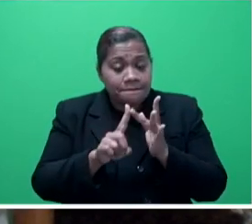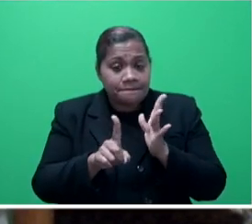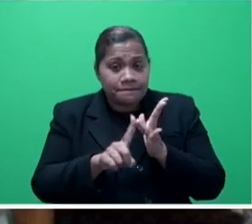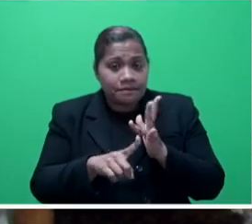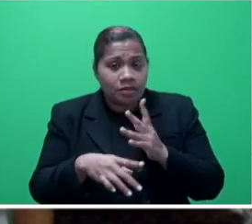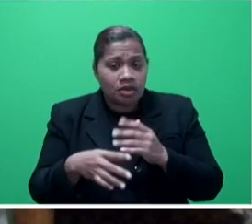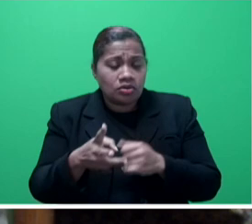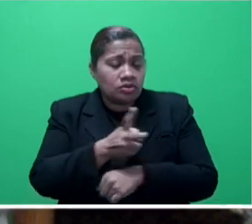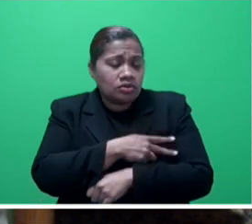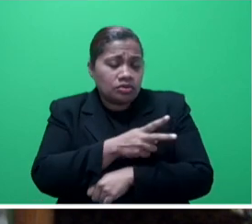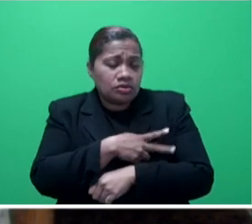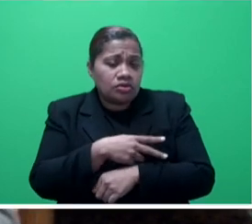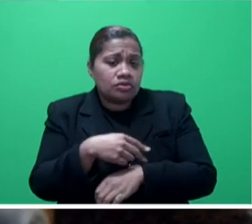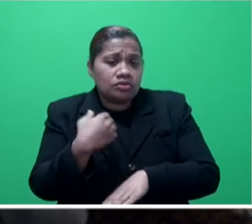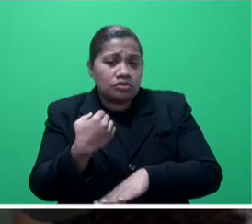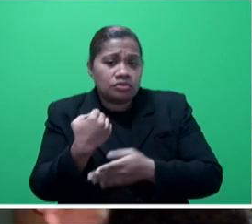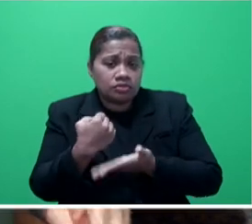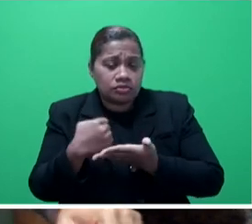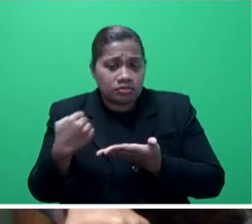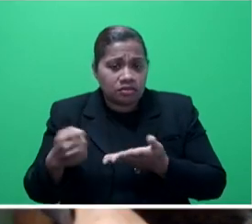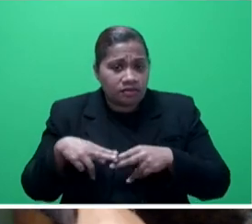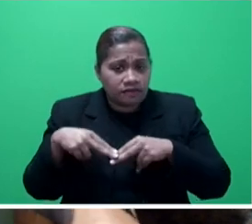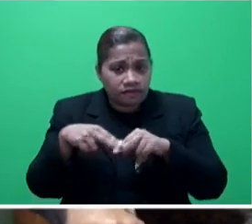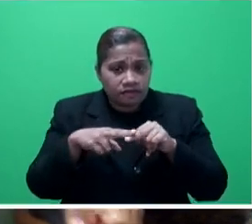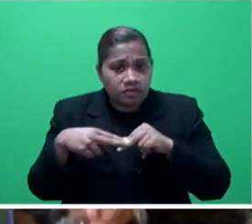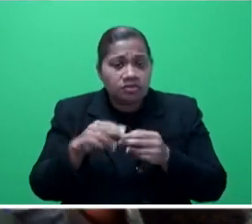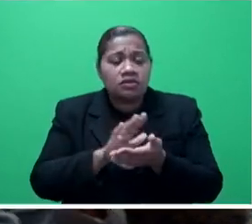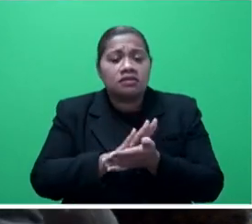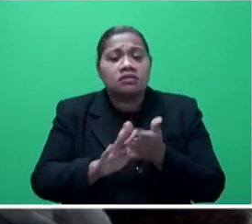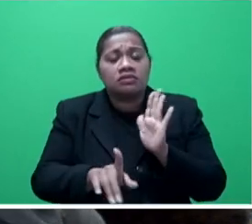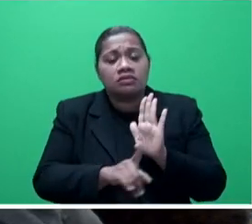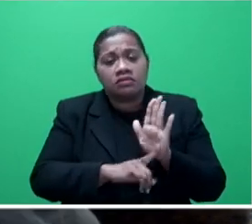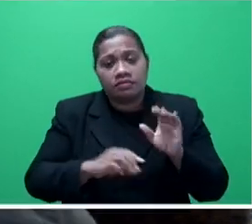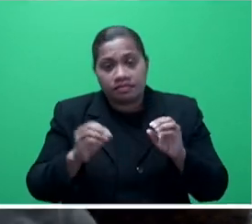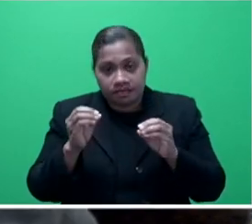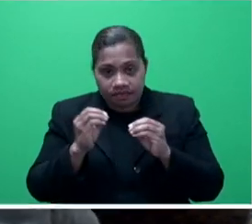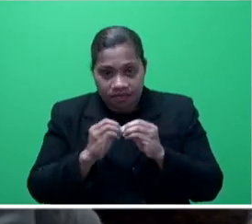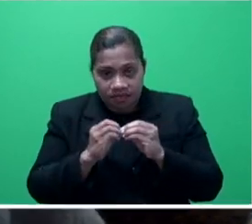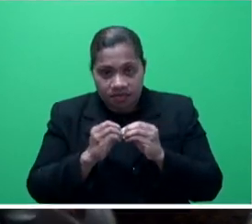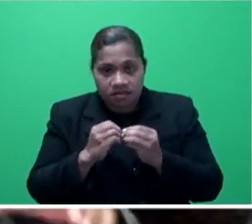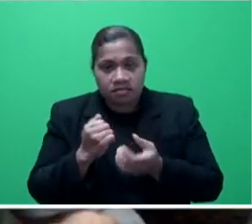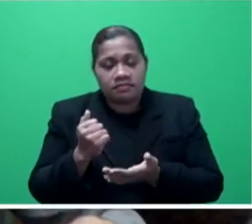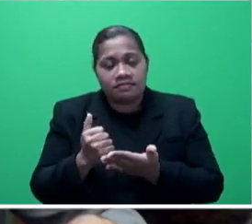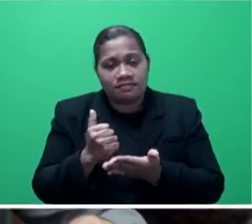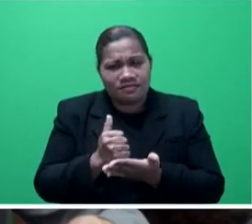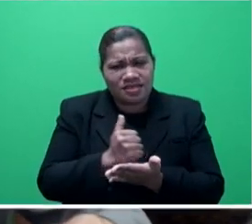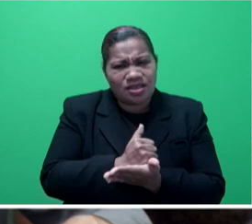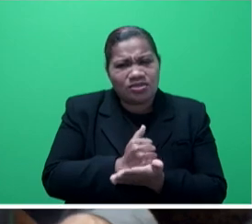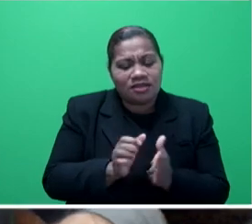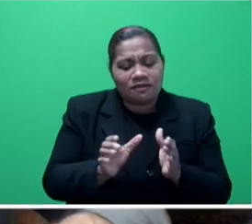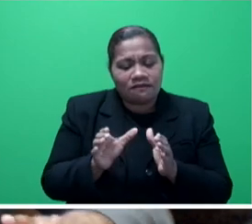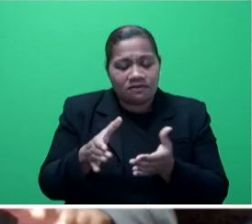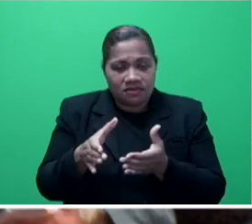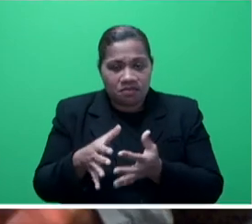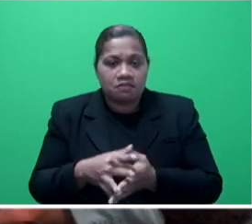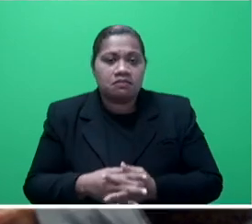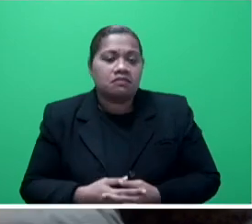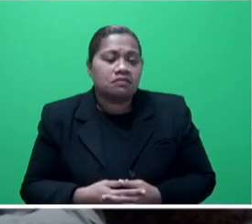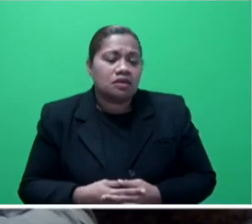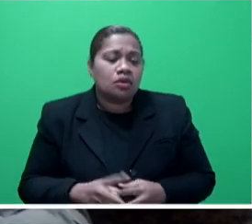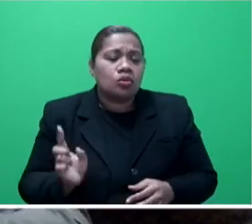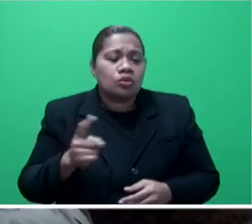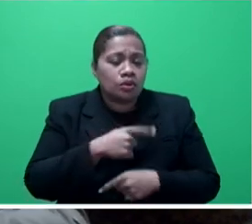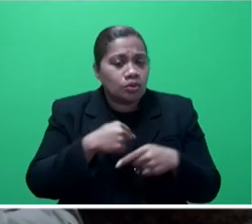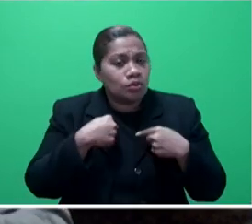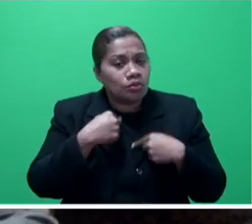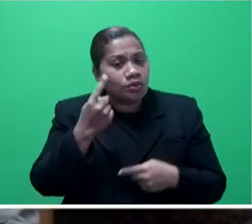Fiji, 2014-2016, has been outsourced to HLB, accounting firm. Mr. Speaker, sir, what we have seen